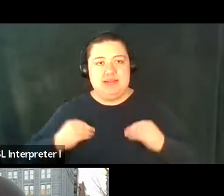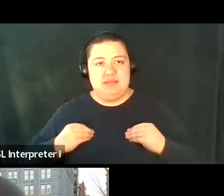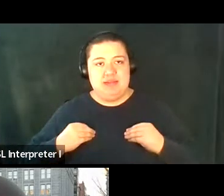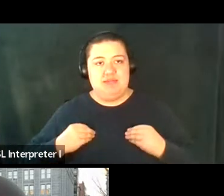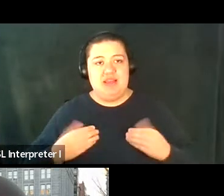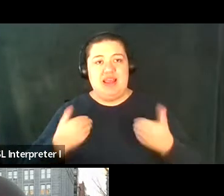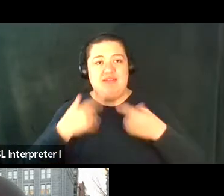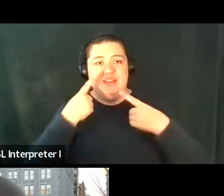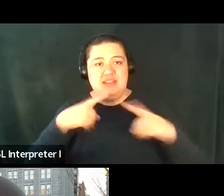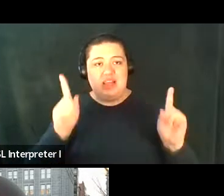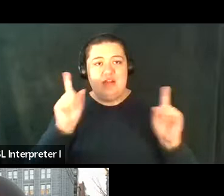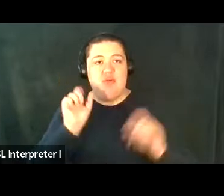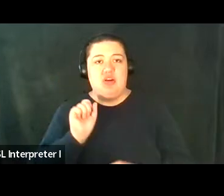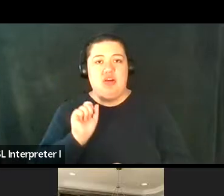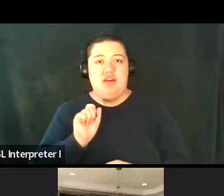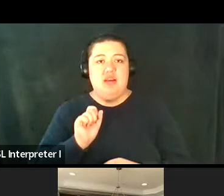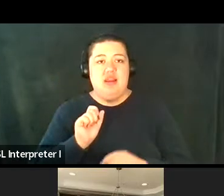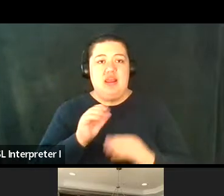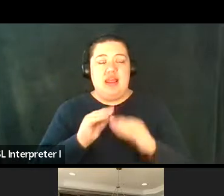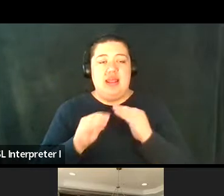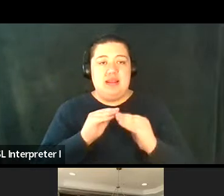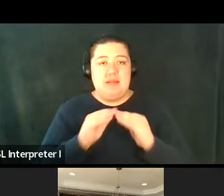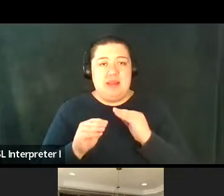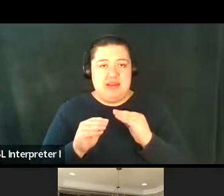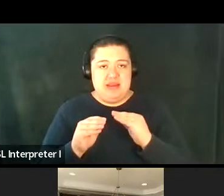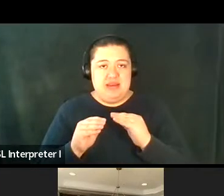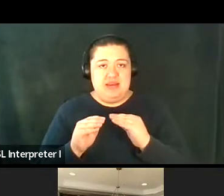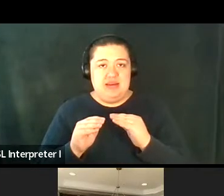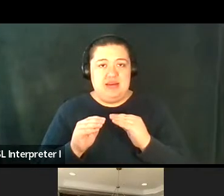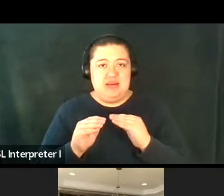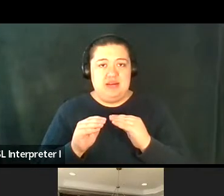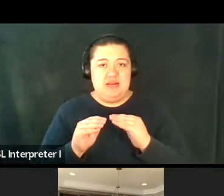have the declaration as amended.